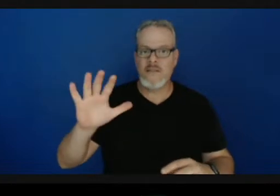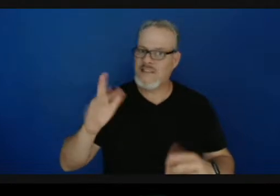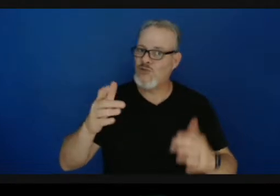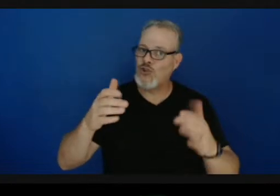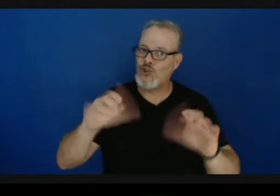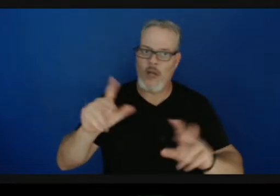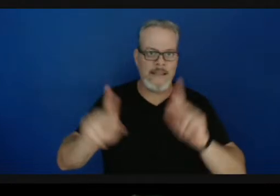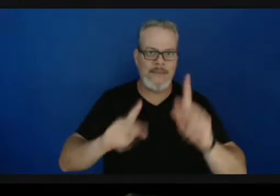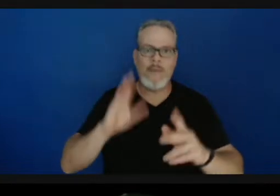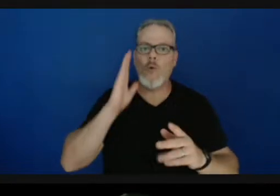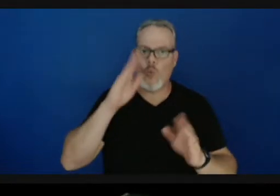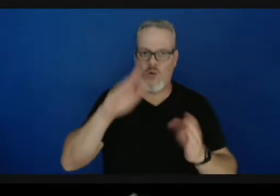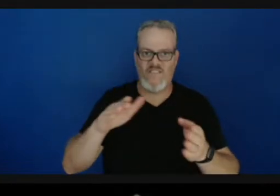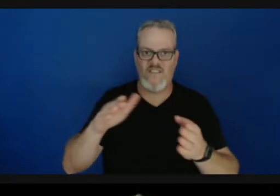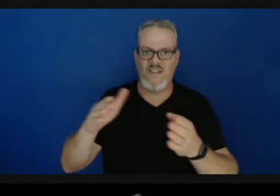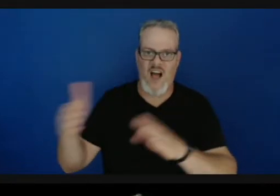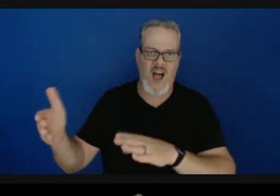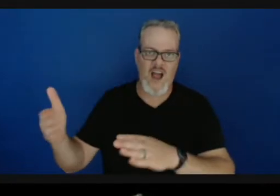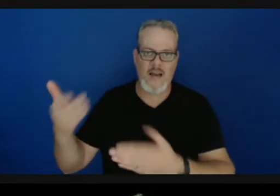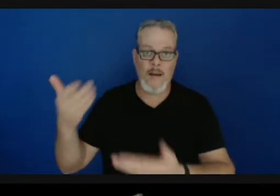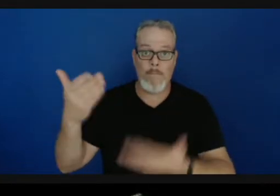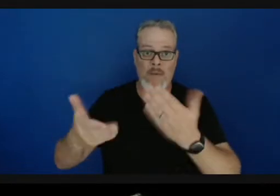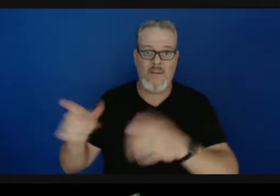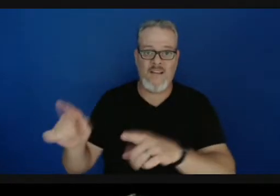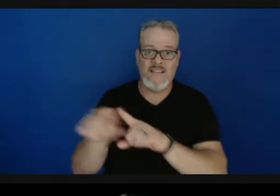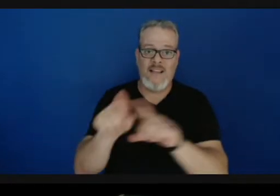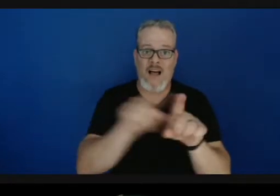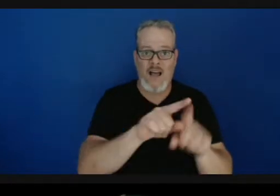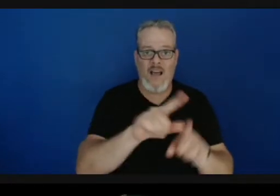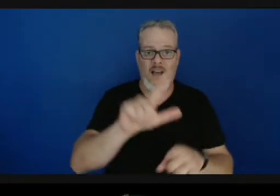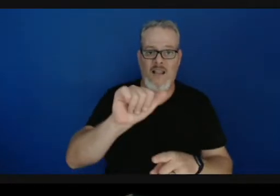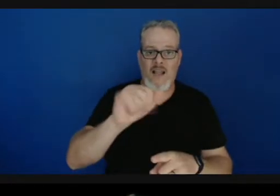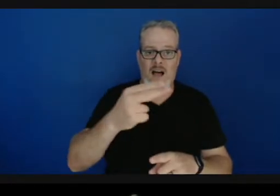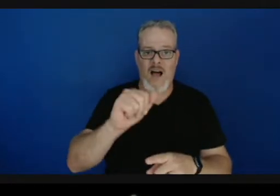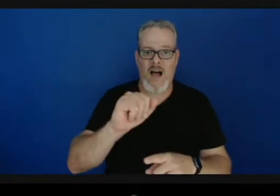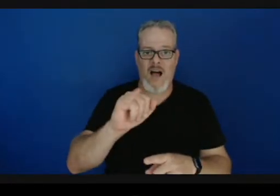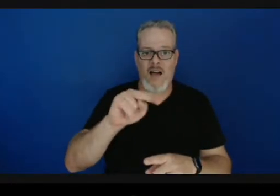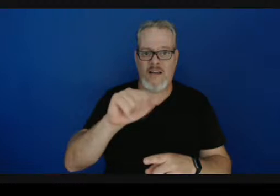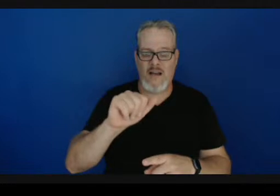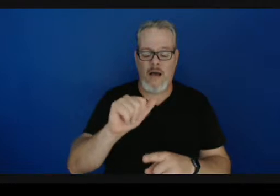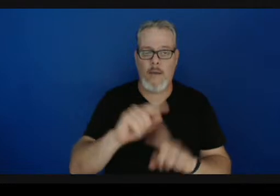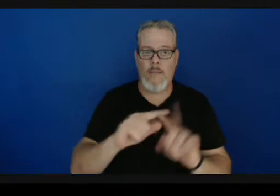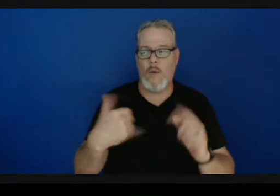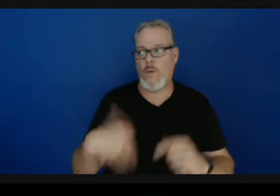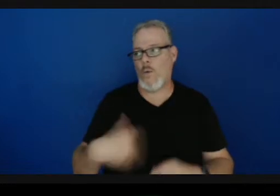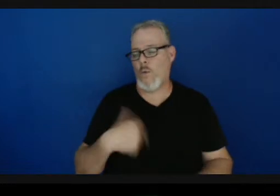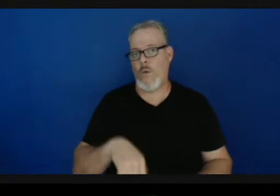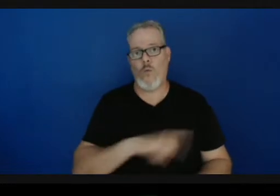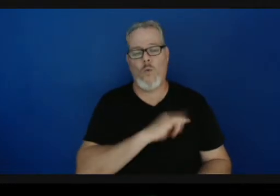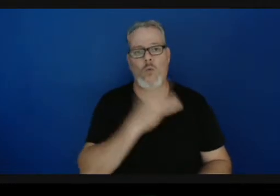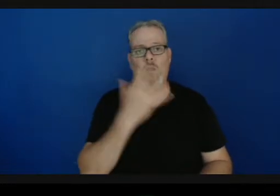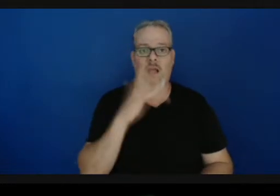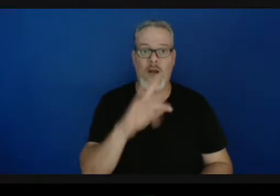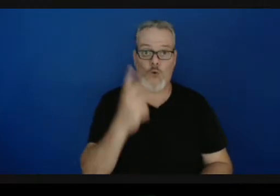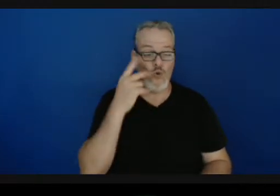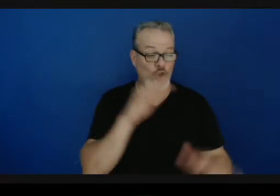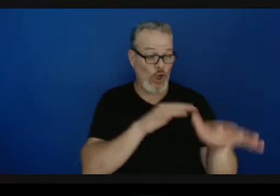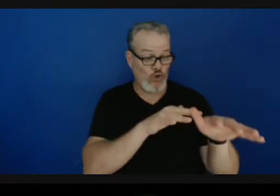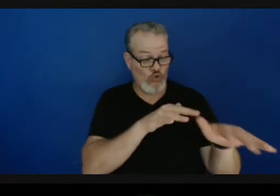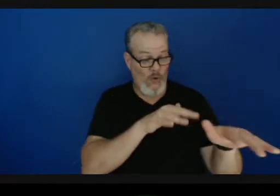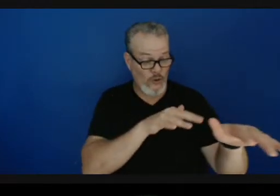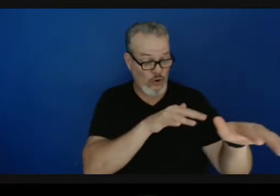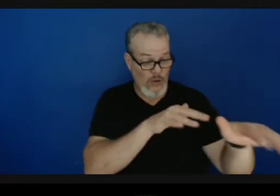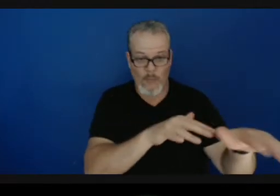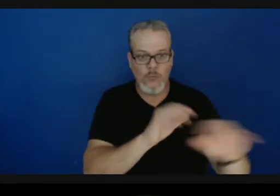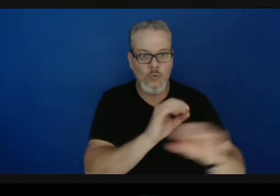not quite a Lahaina, but something much more tragic than we saw in 2018. We were lucky. We saw the traffic jams with no